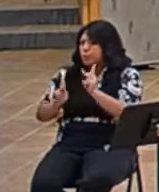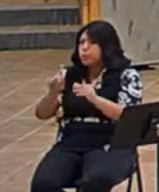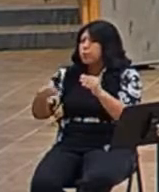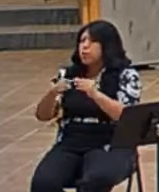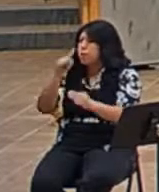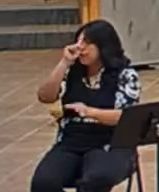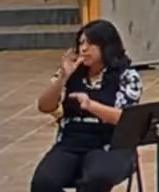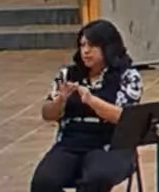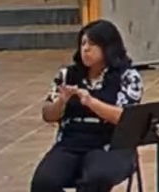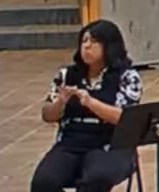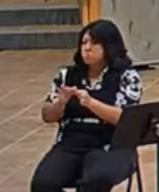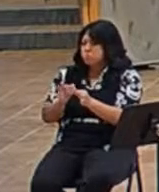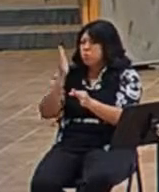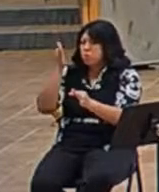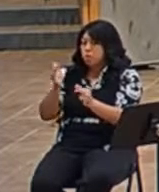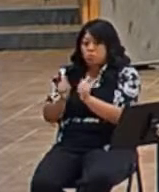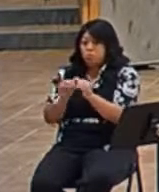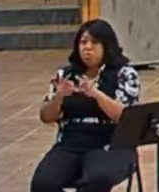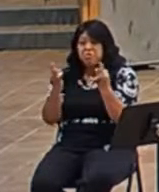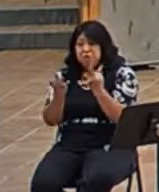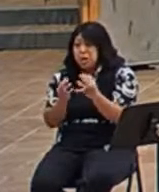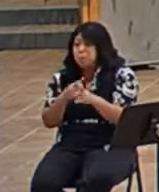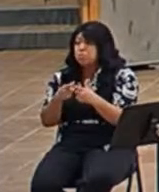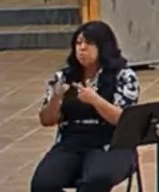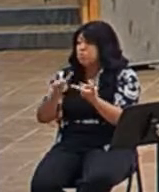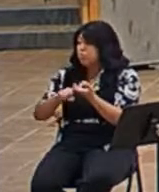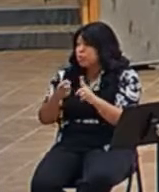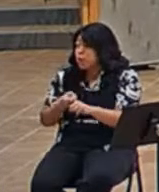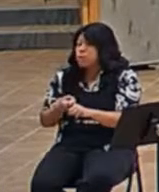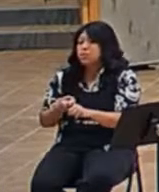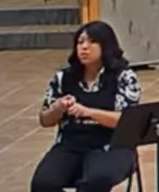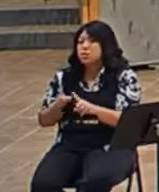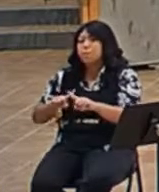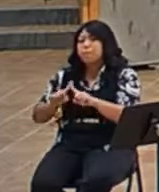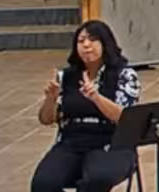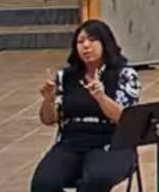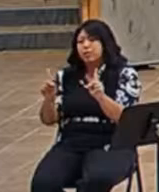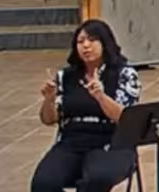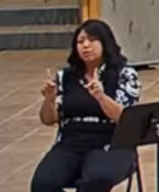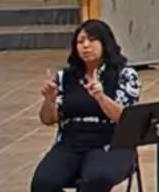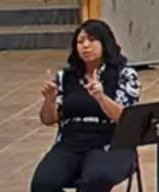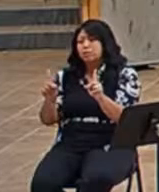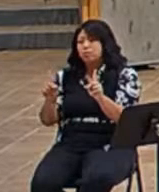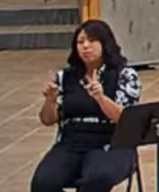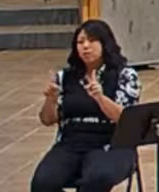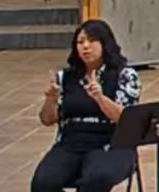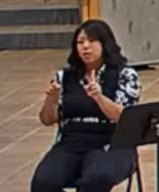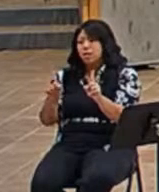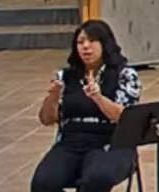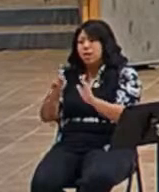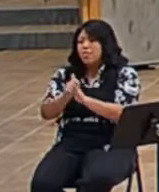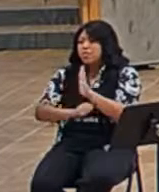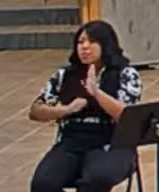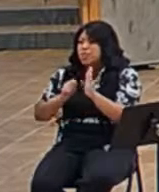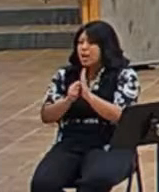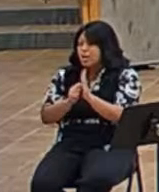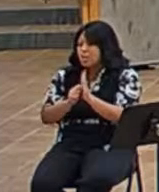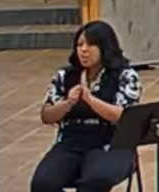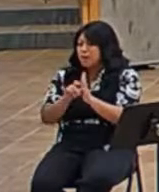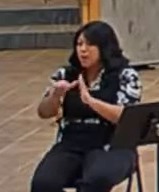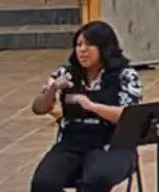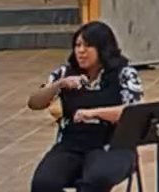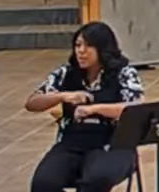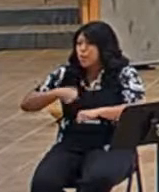others about faith, with family, with friends, but those times we're called to